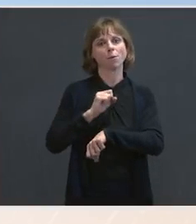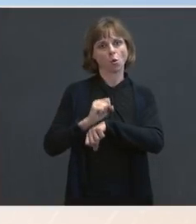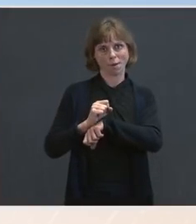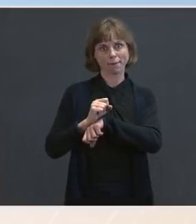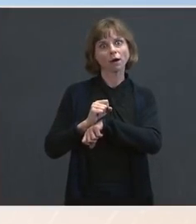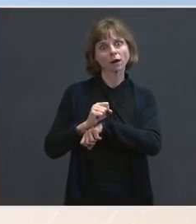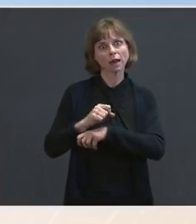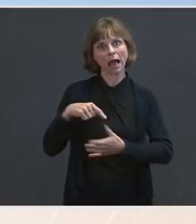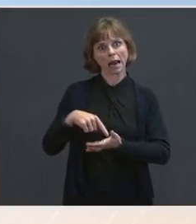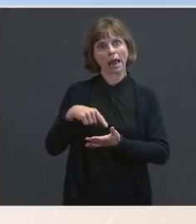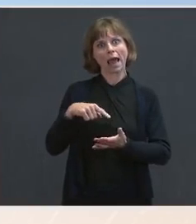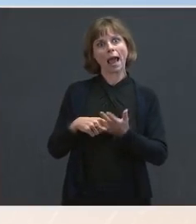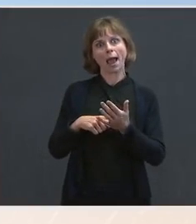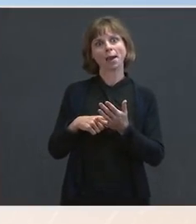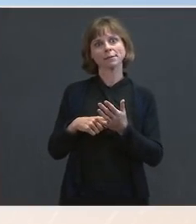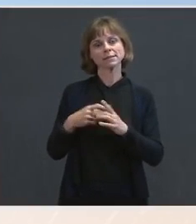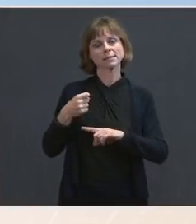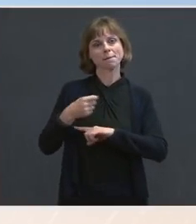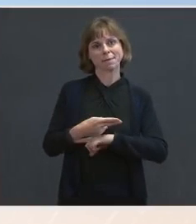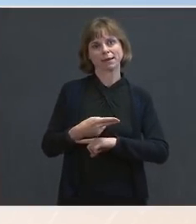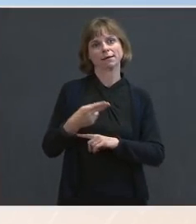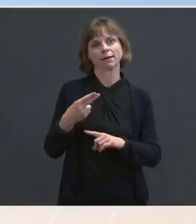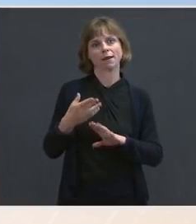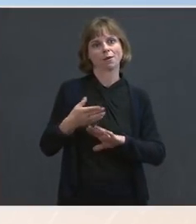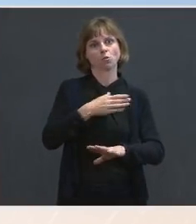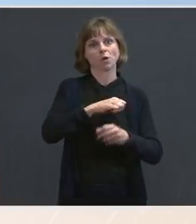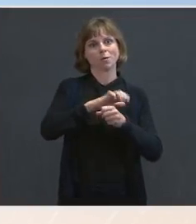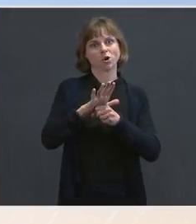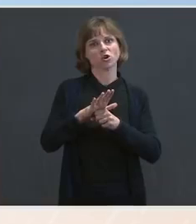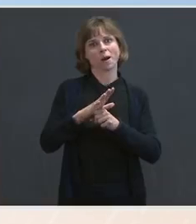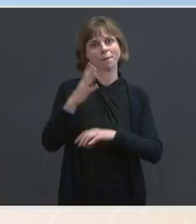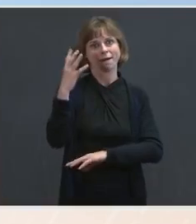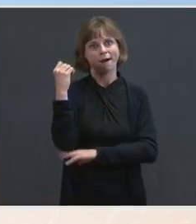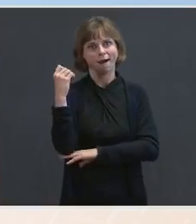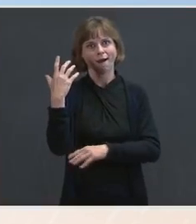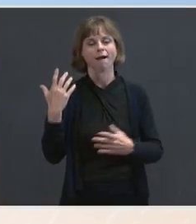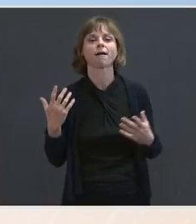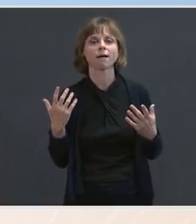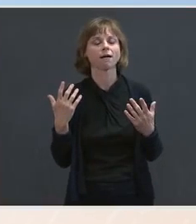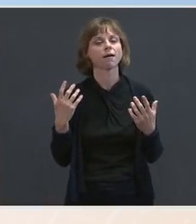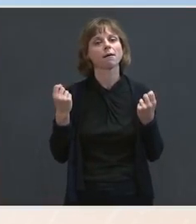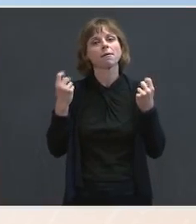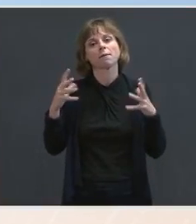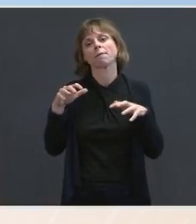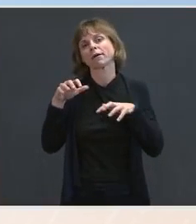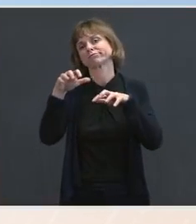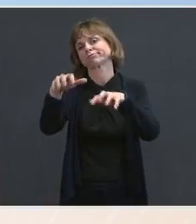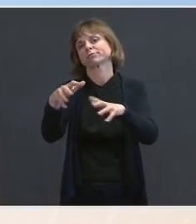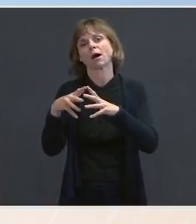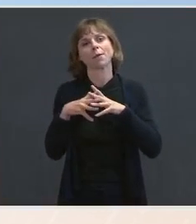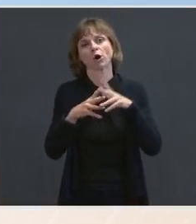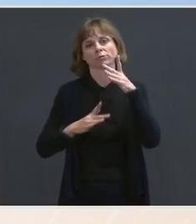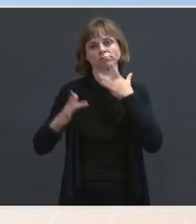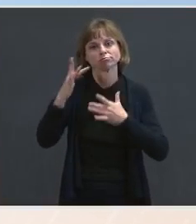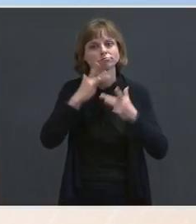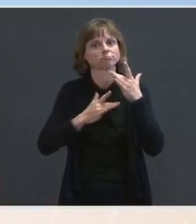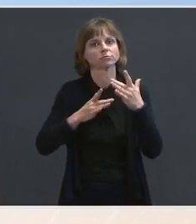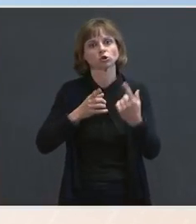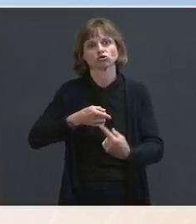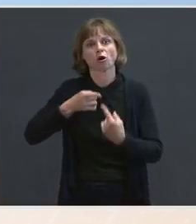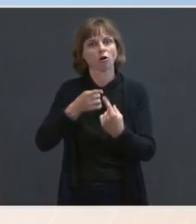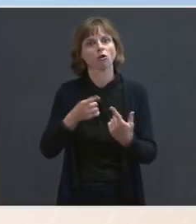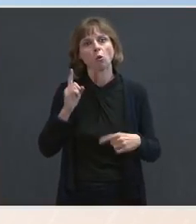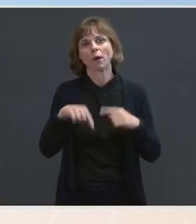claims exceeded their pre-pandemic high. Hundreds of thousands of Americans are continuing to struggle in this economy. We can't get numb to what